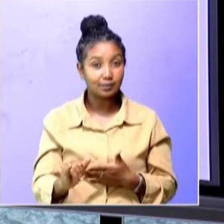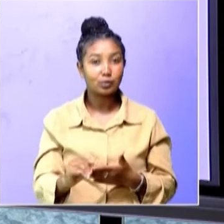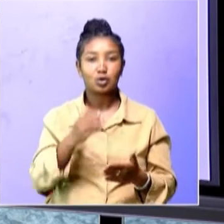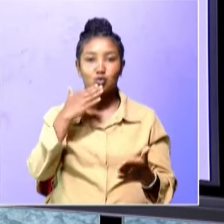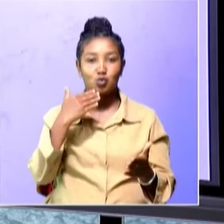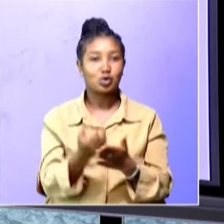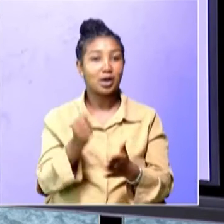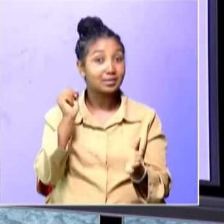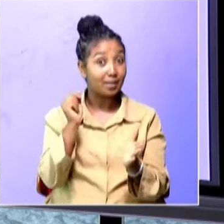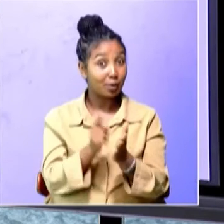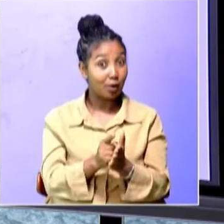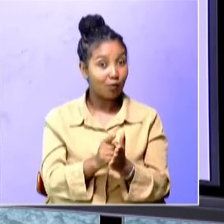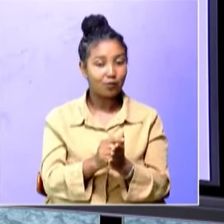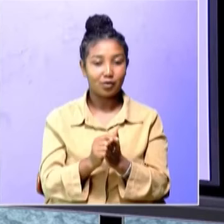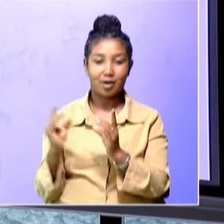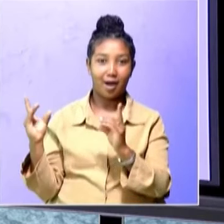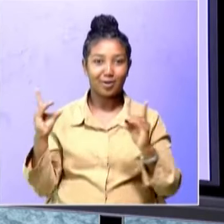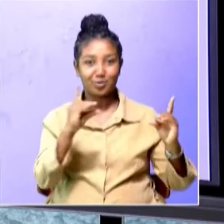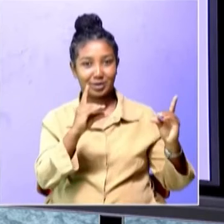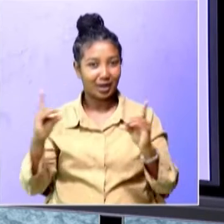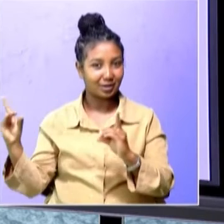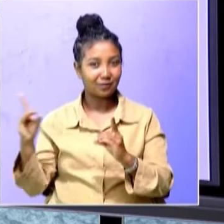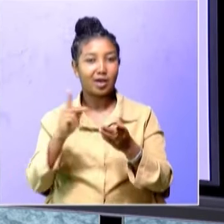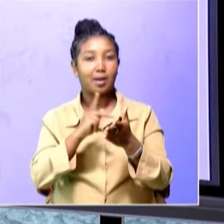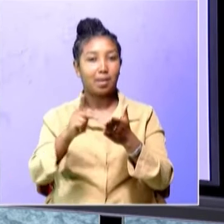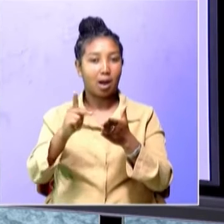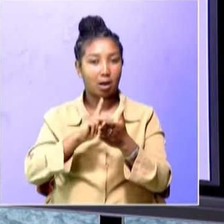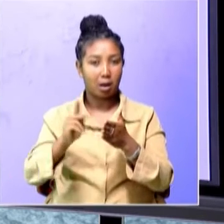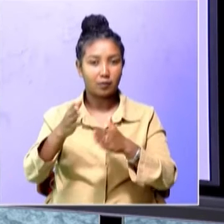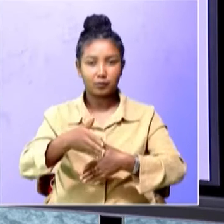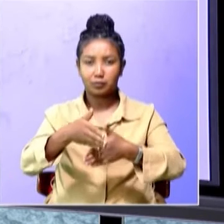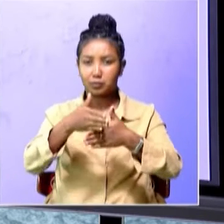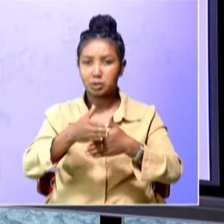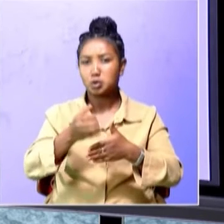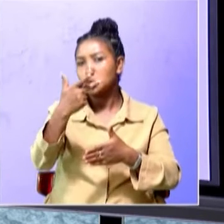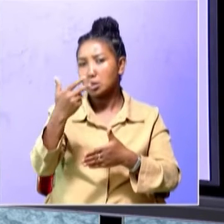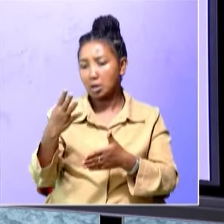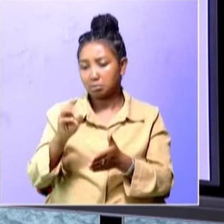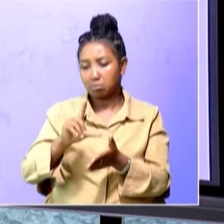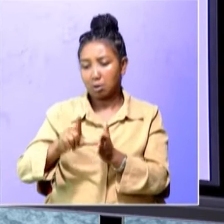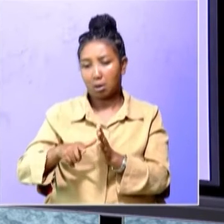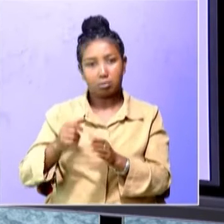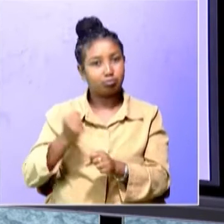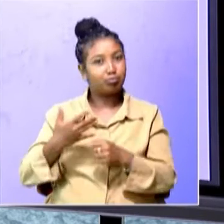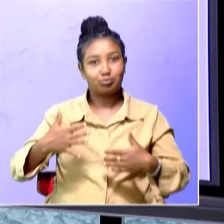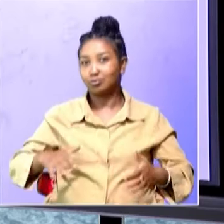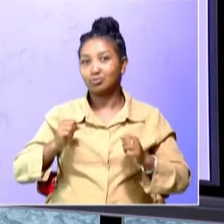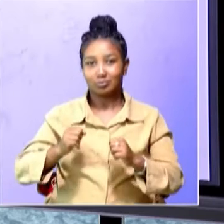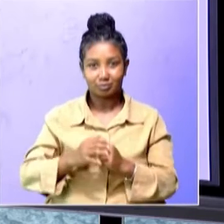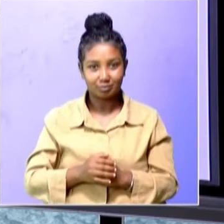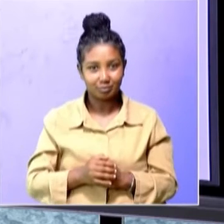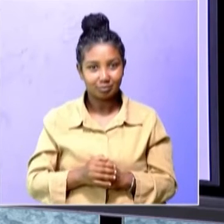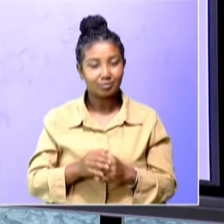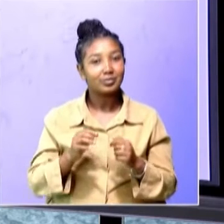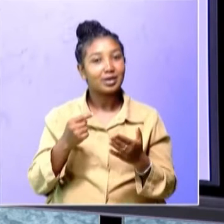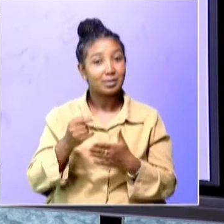a good example of argumentative paragraph which we can construct with 3 or 4 minutes, right? So that's